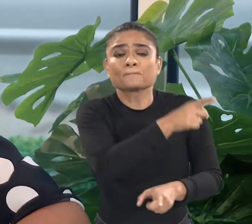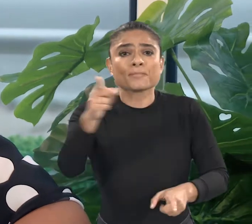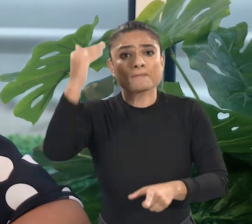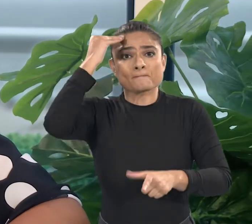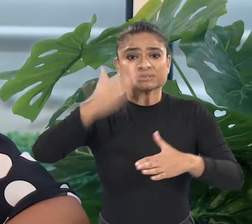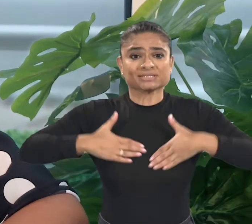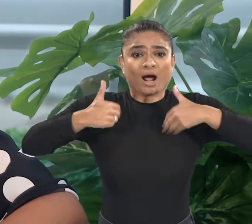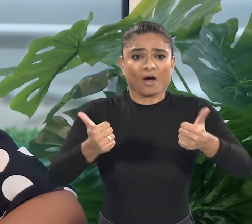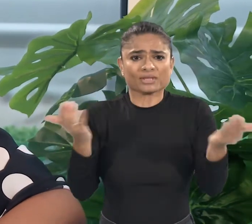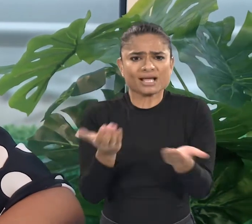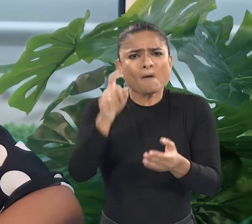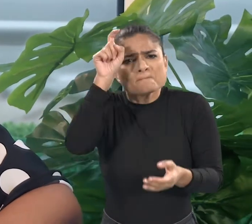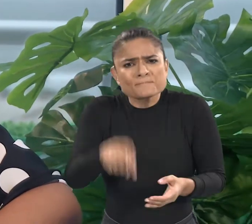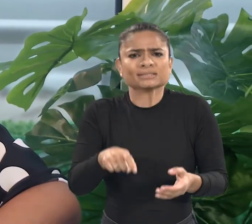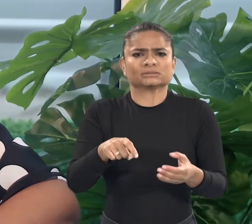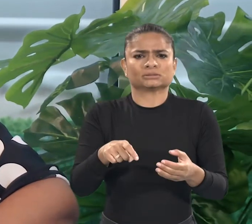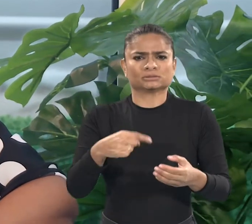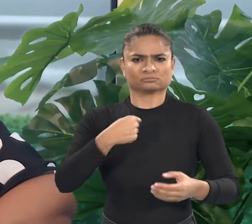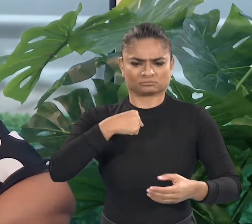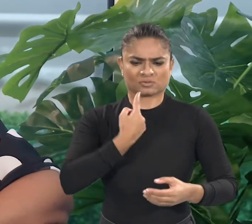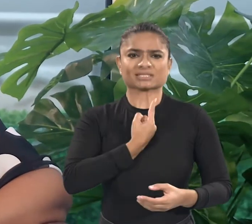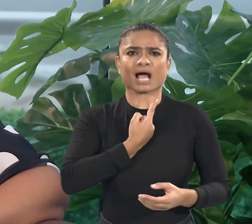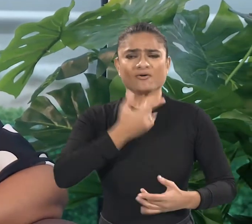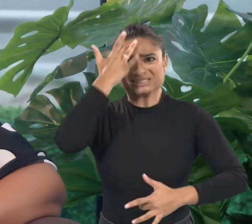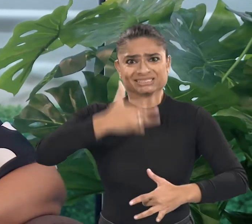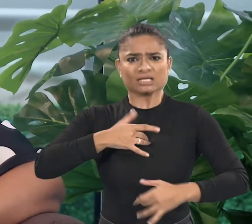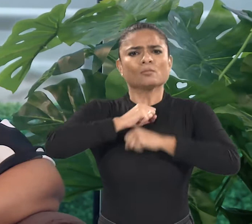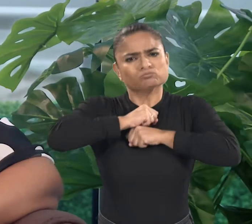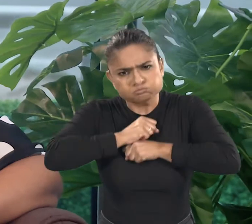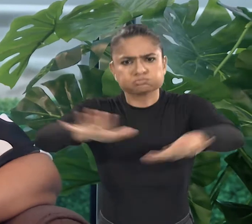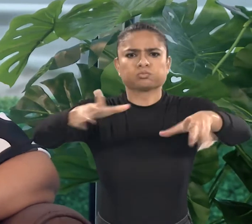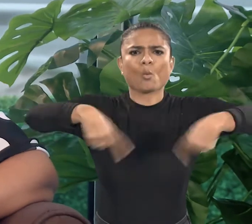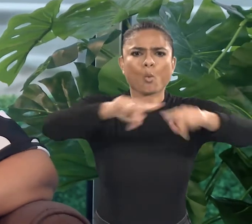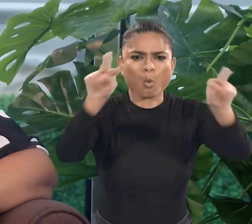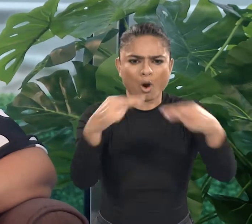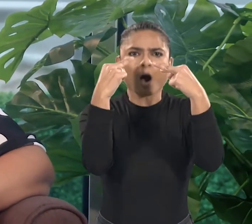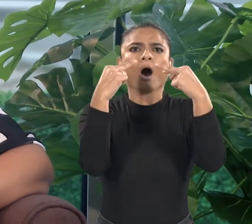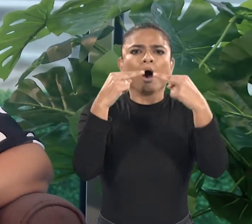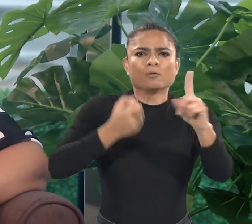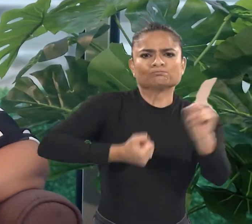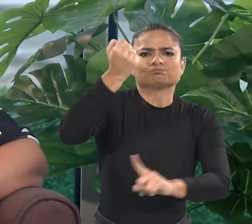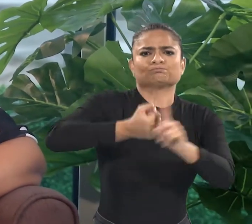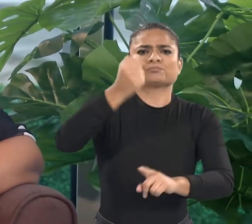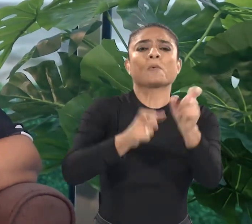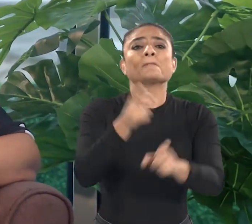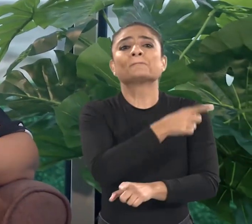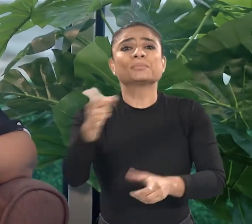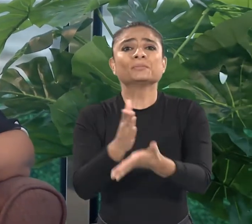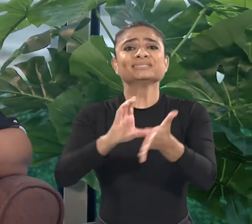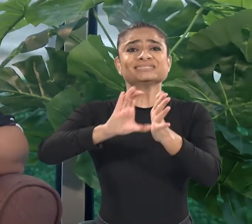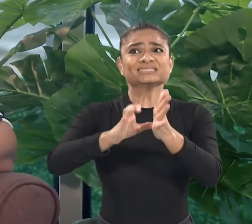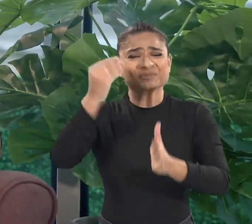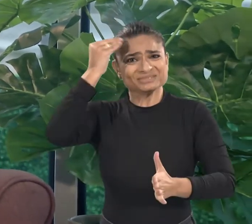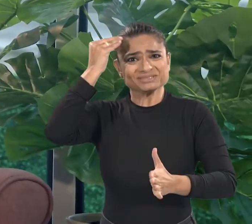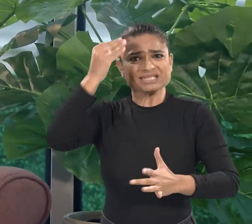encourages mental health care users from all over South Africa to let their voices be heard and help advocate for the rights of persons